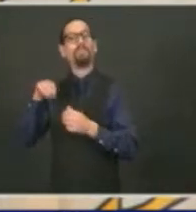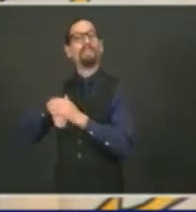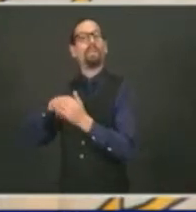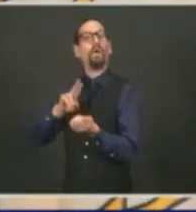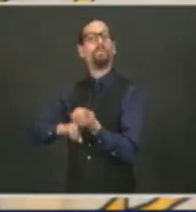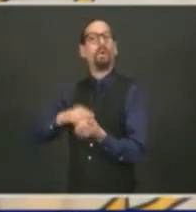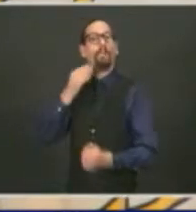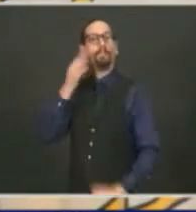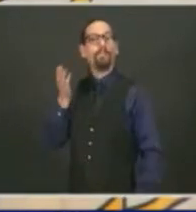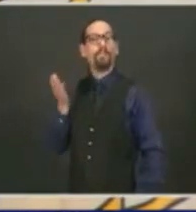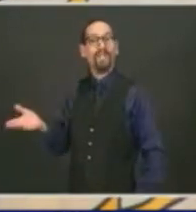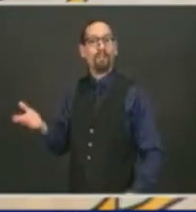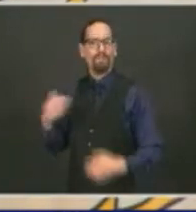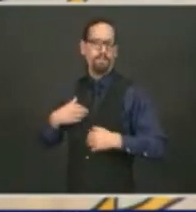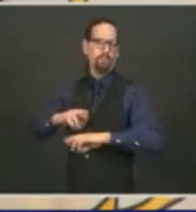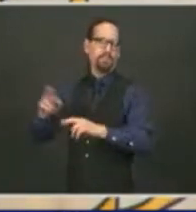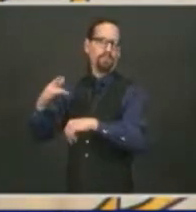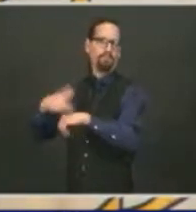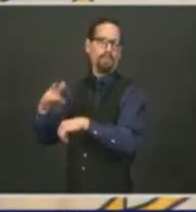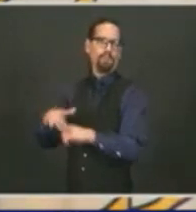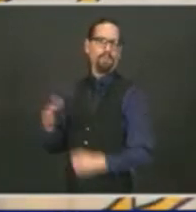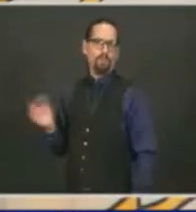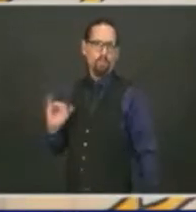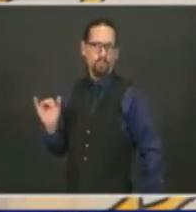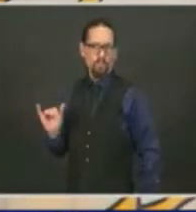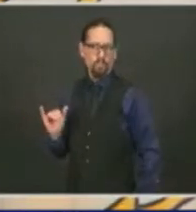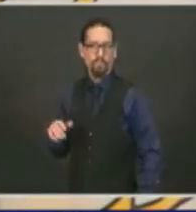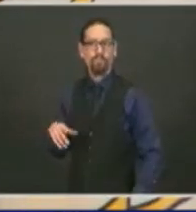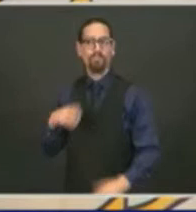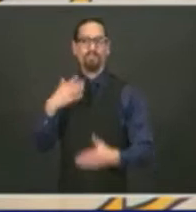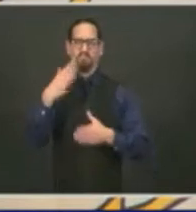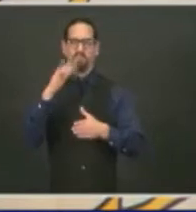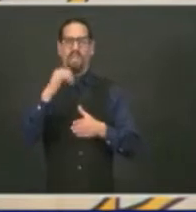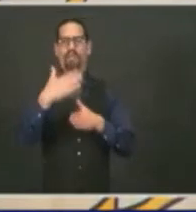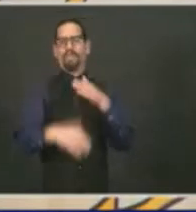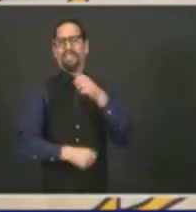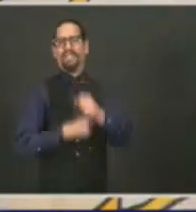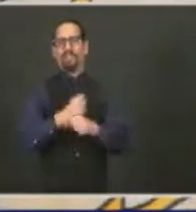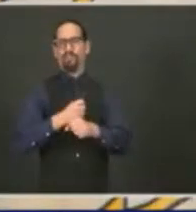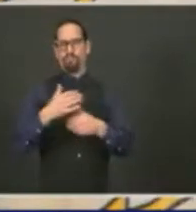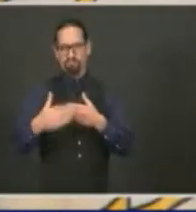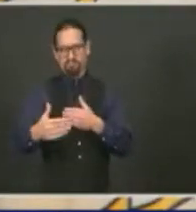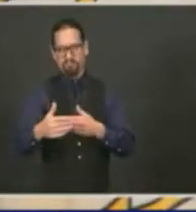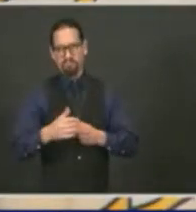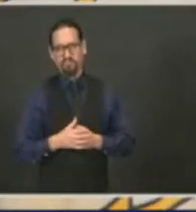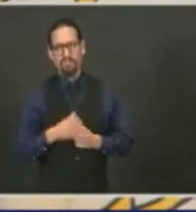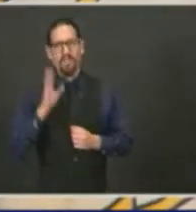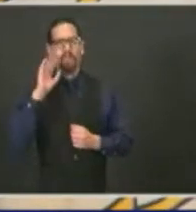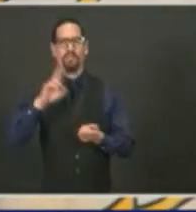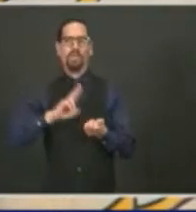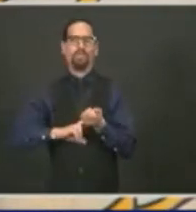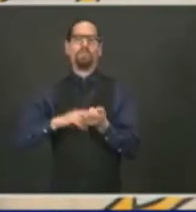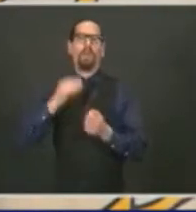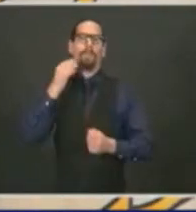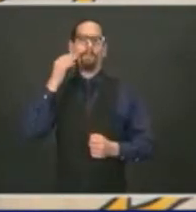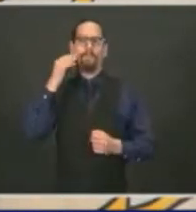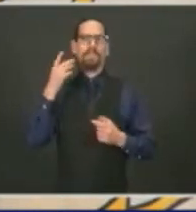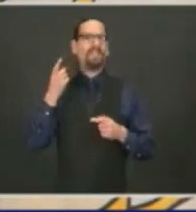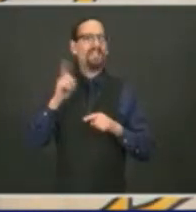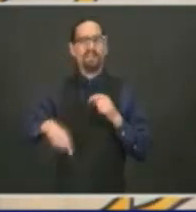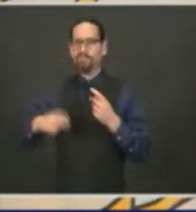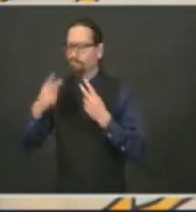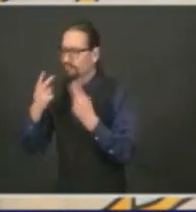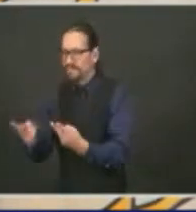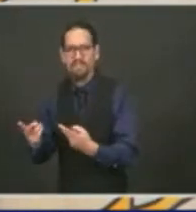know this time of social distancing with restricted visitation at homes has been a huge stress on families,